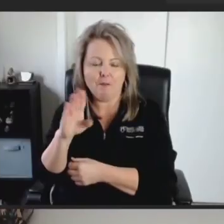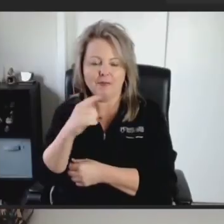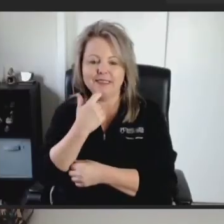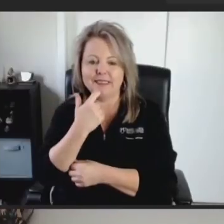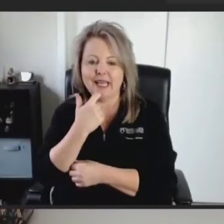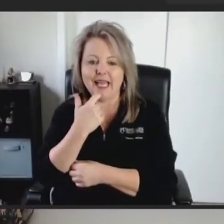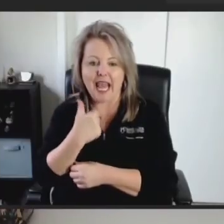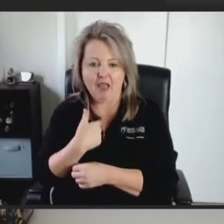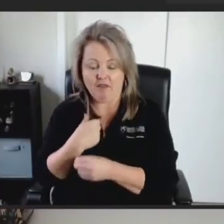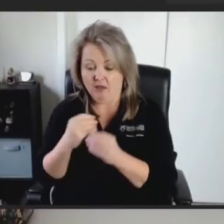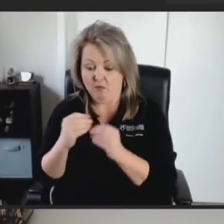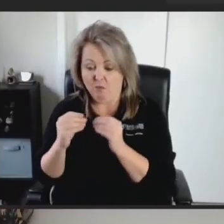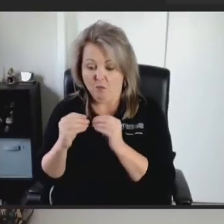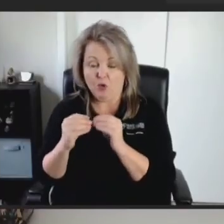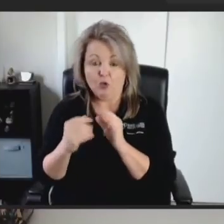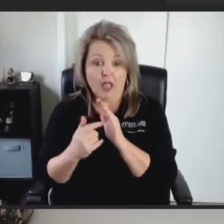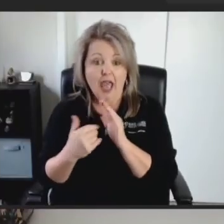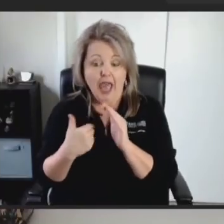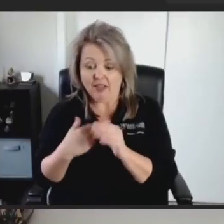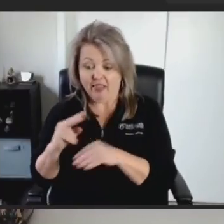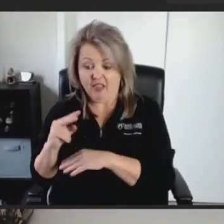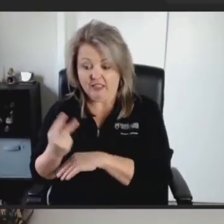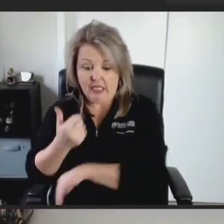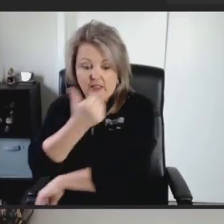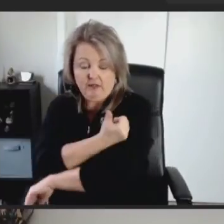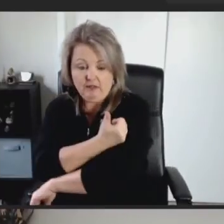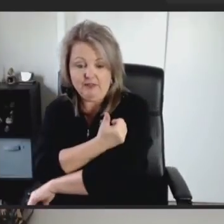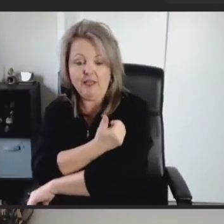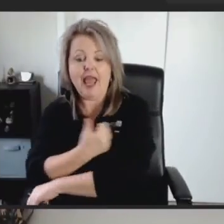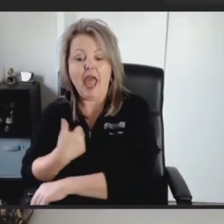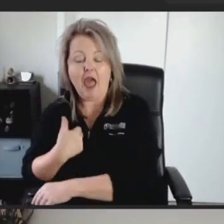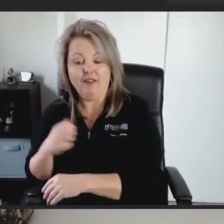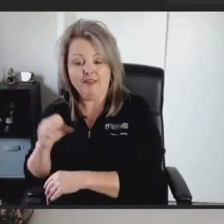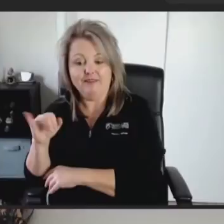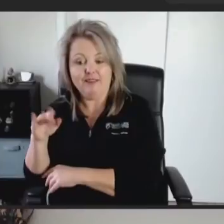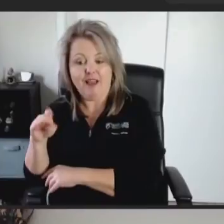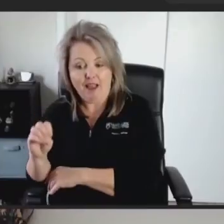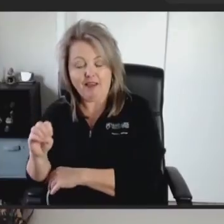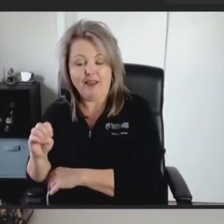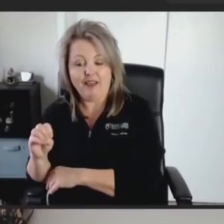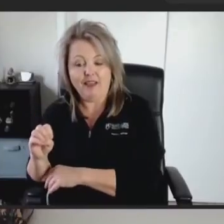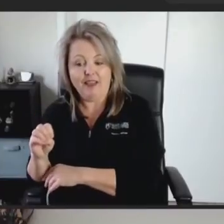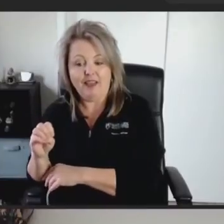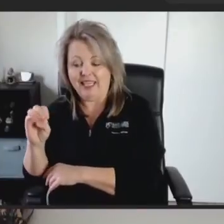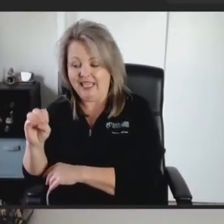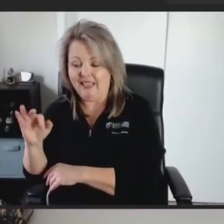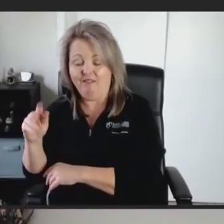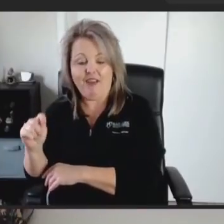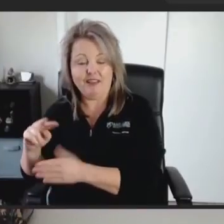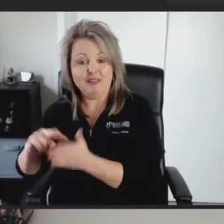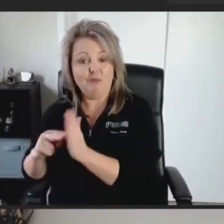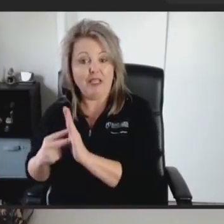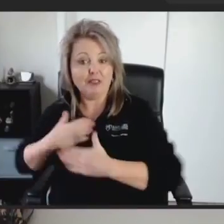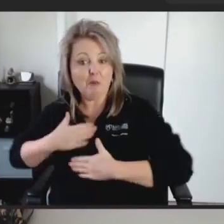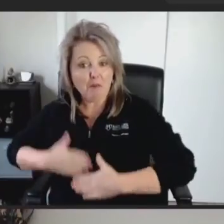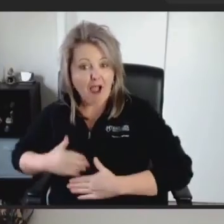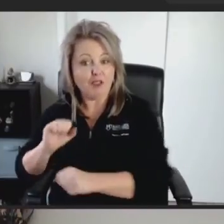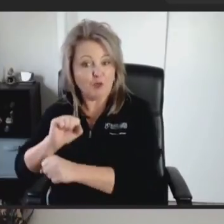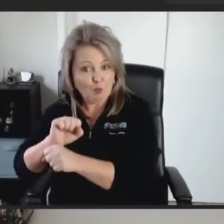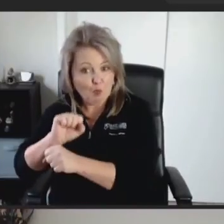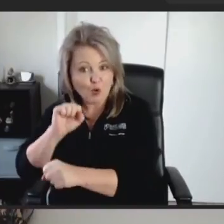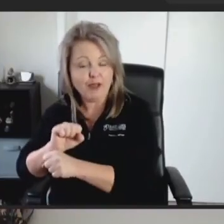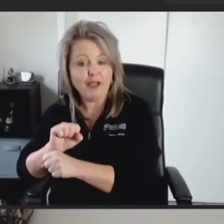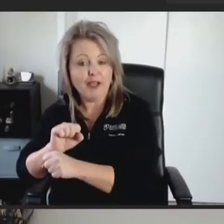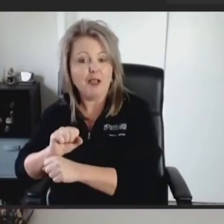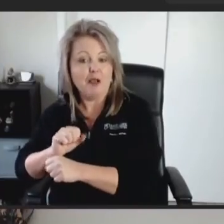side effects after the second dose is actually a good sign. Like she said, the immune system is mounting a response and is working.